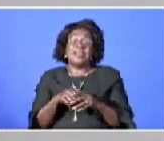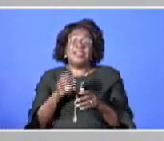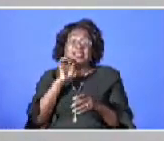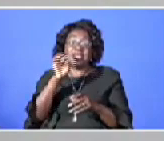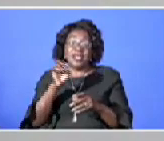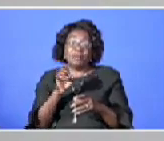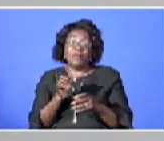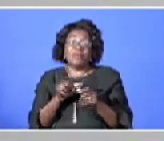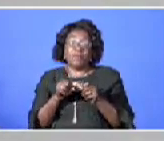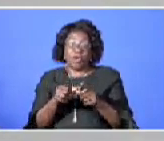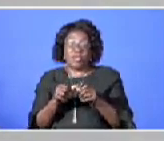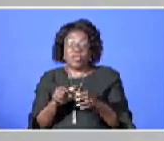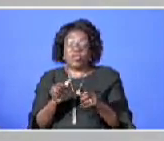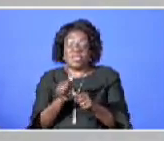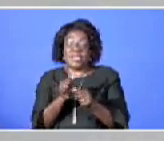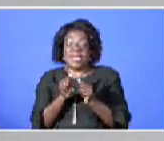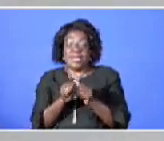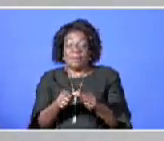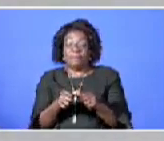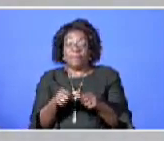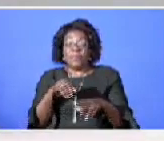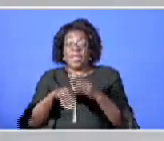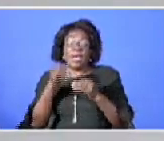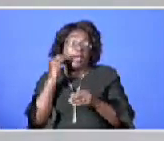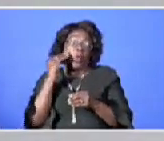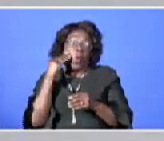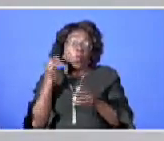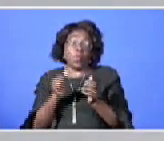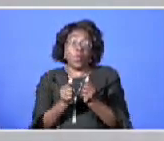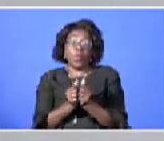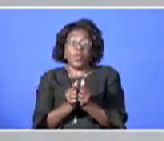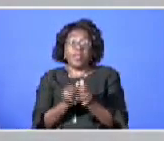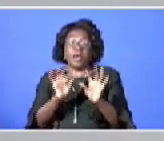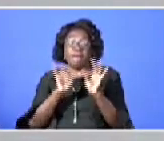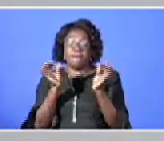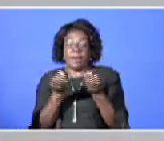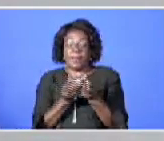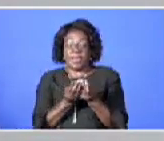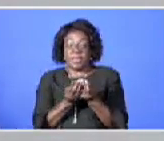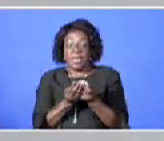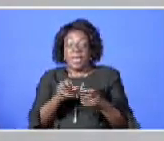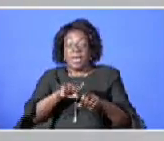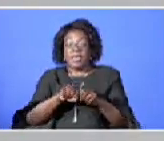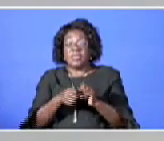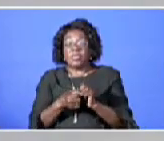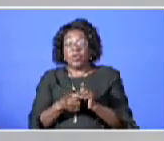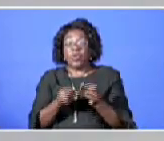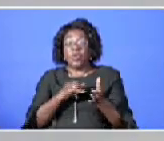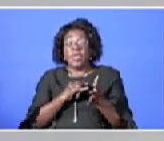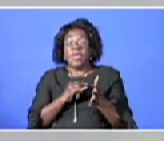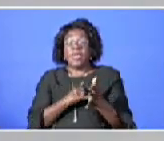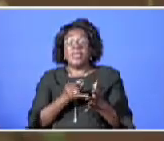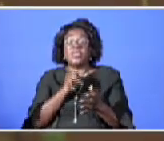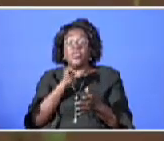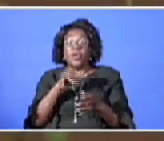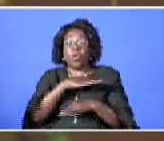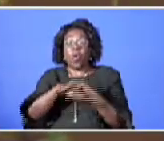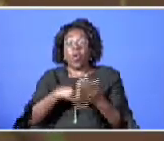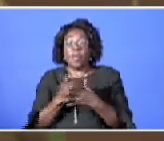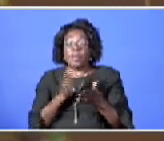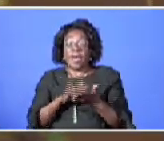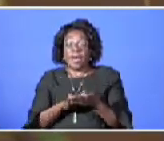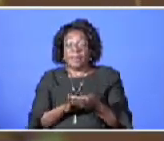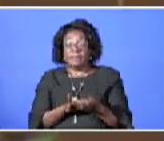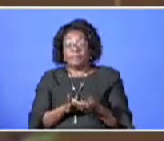has forced us as a ministry to be more innovative in the way that we reach people. And so it's not all bad.